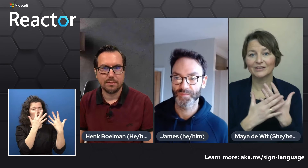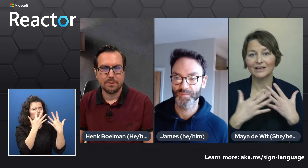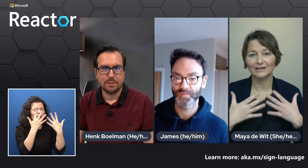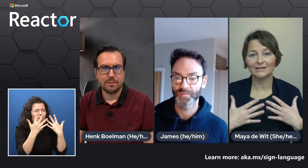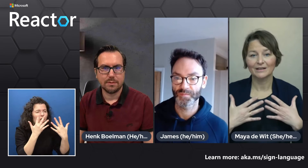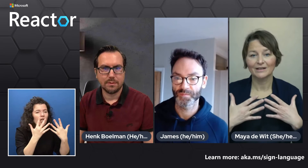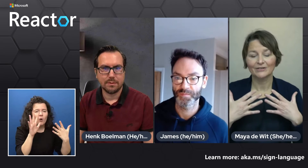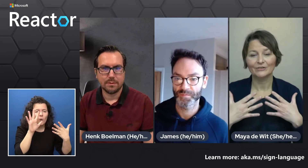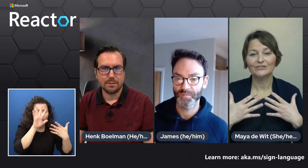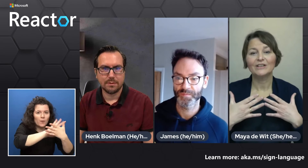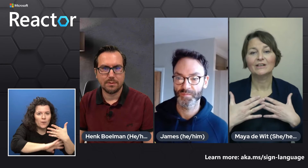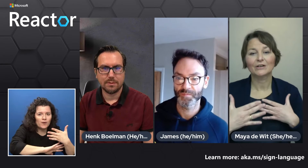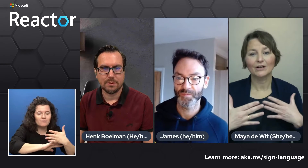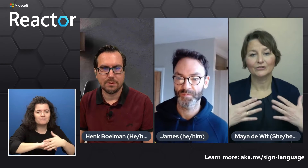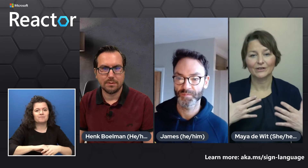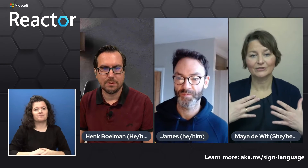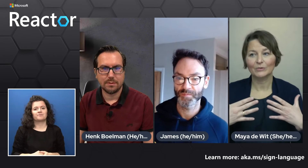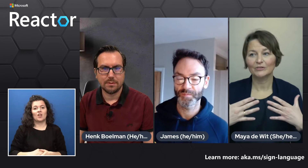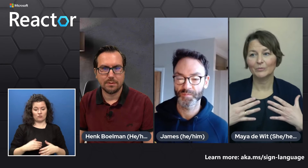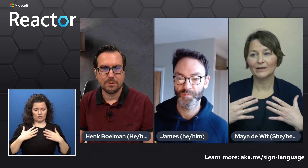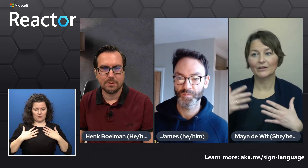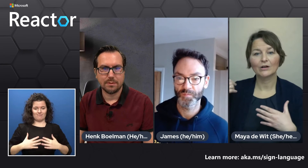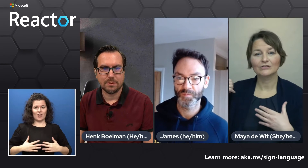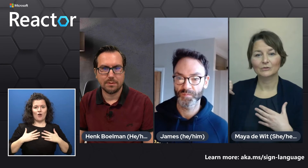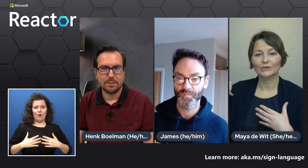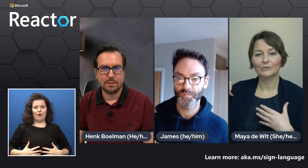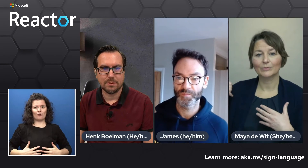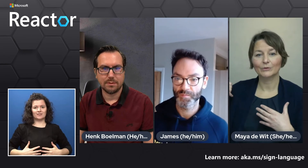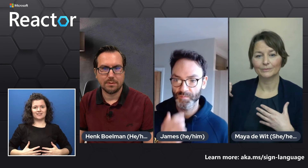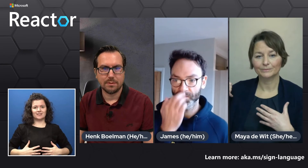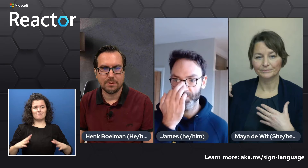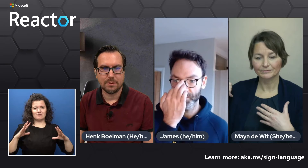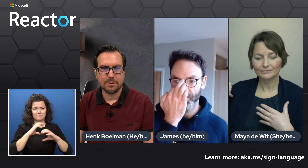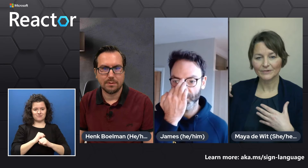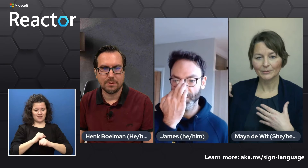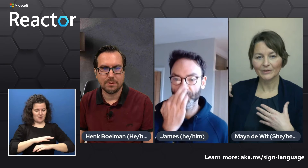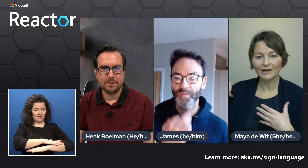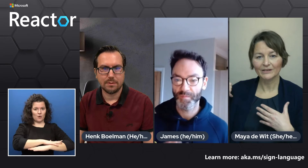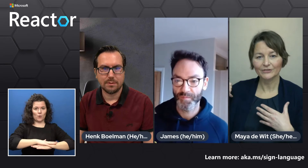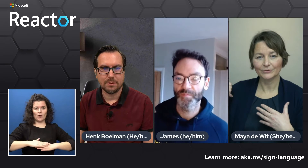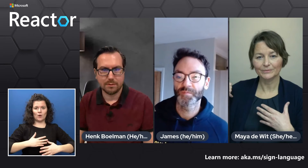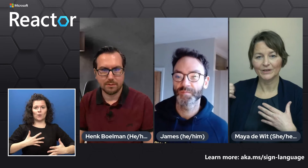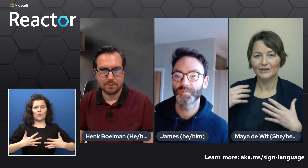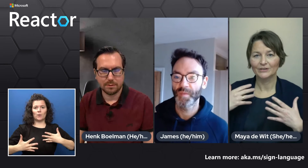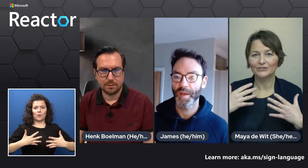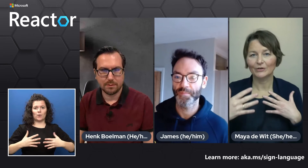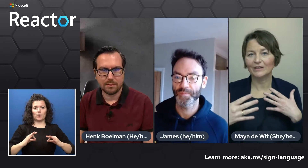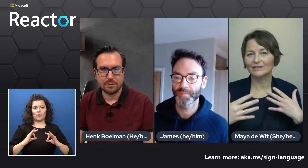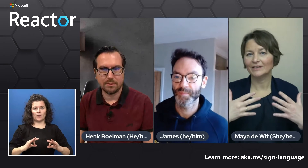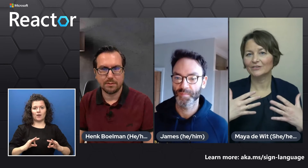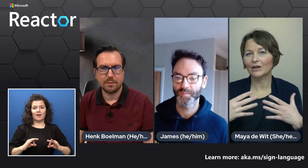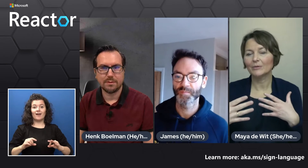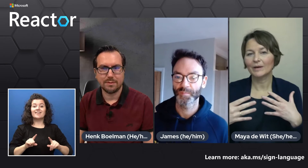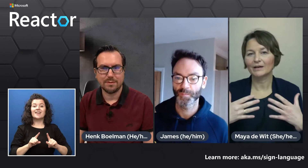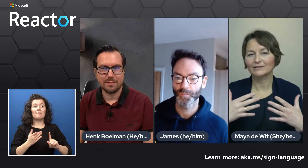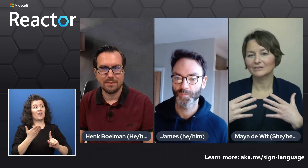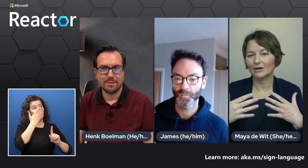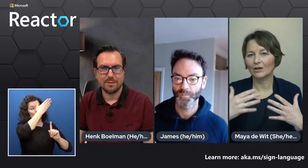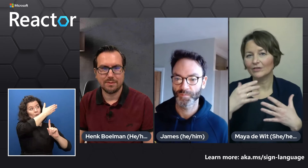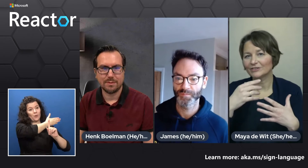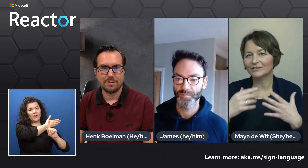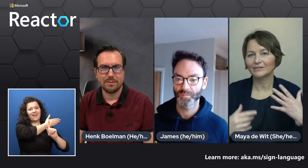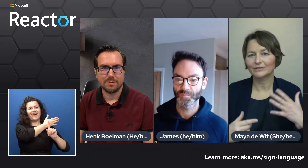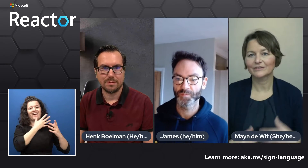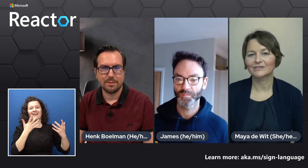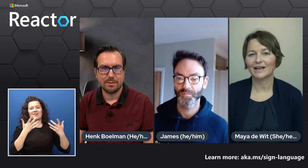light skin, you see the contrast much better also with the blue behind you. So it's all about